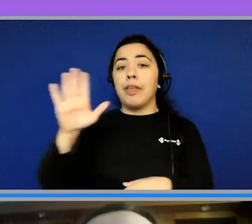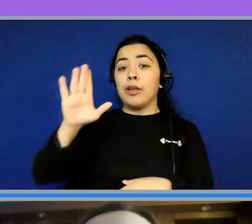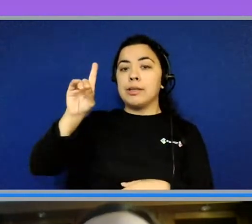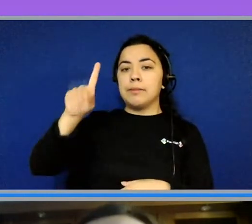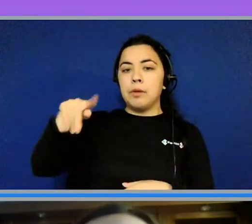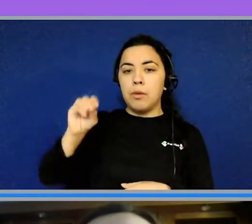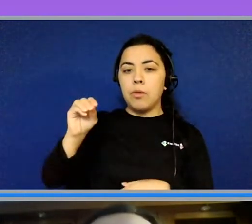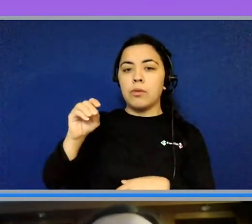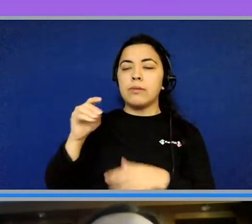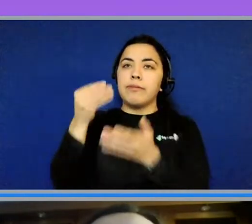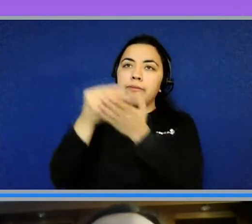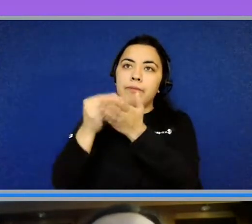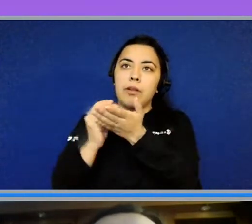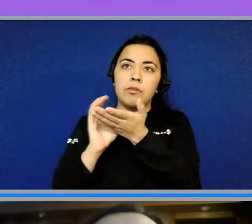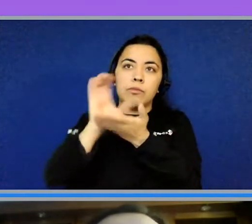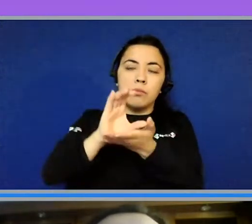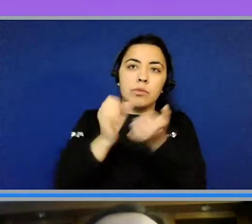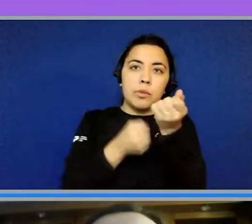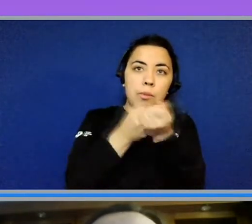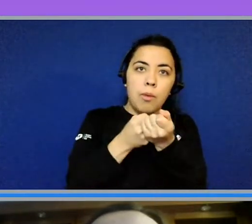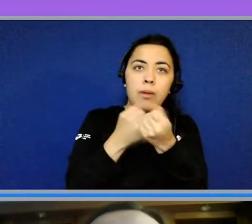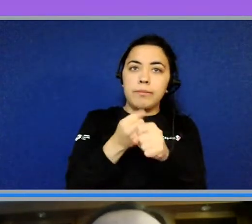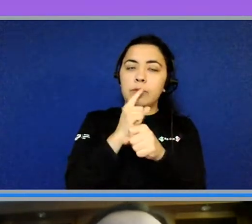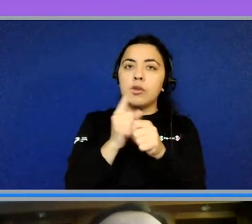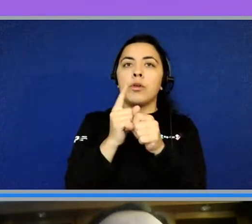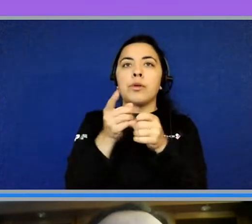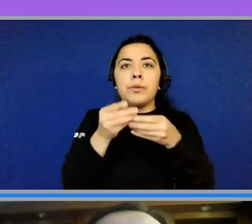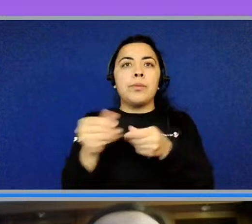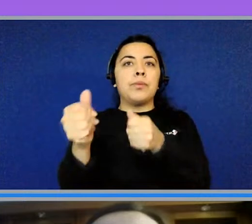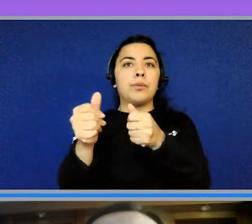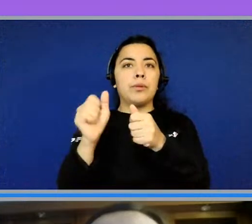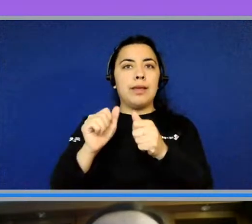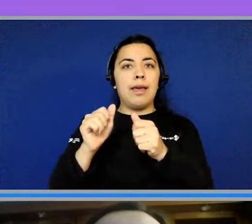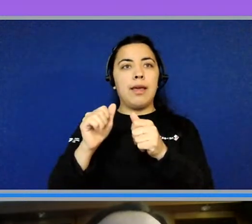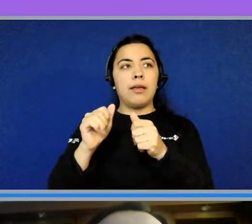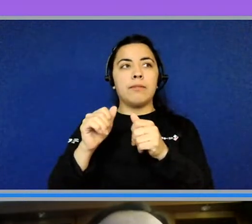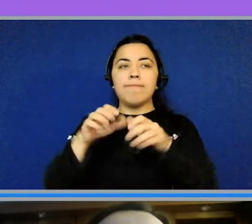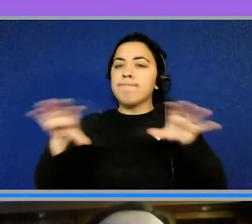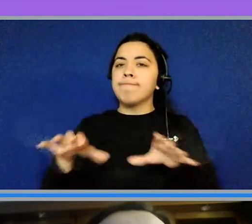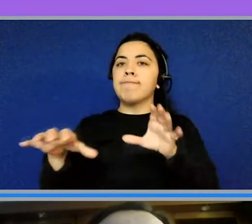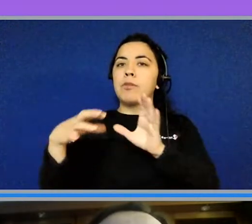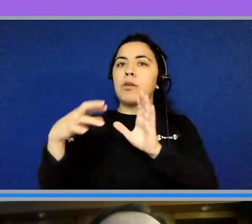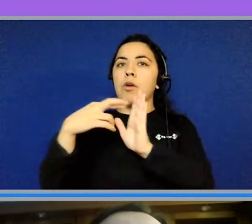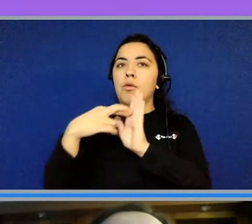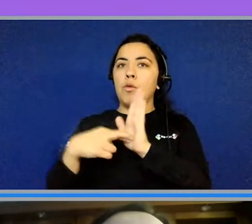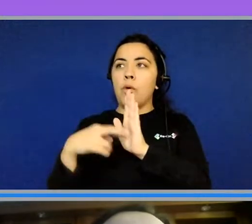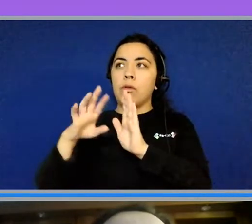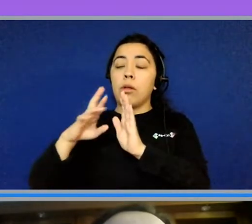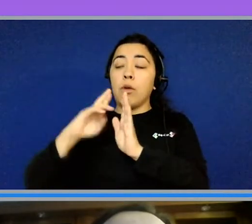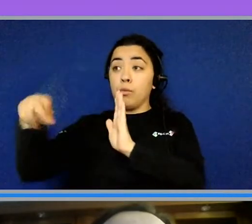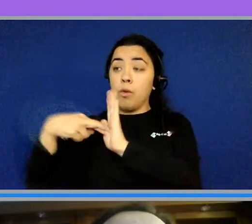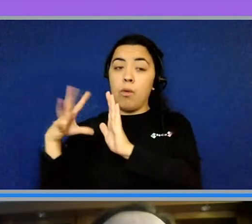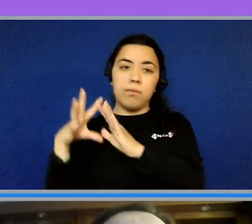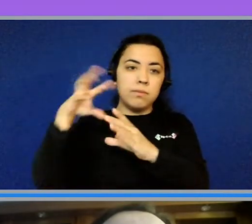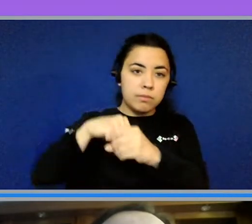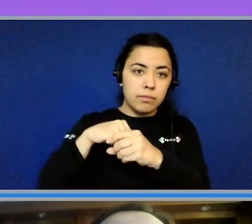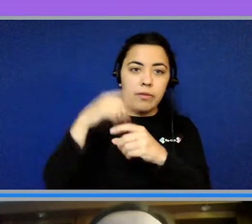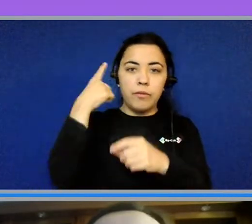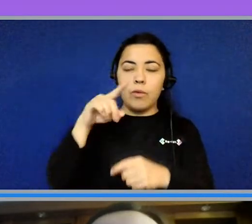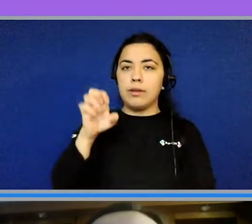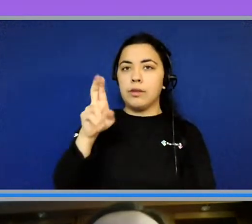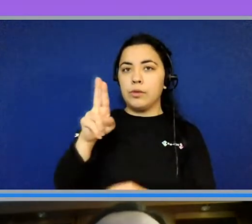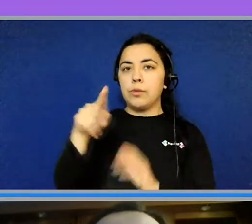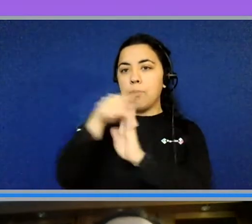financially support so that they can perform a role in EU policy making. And in